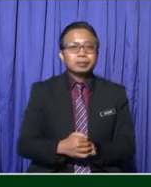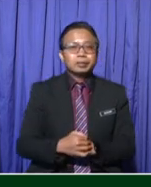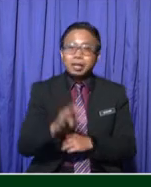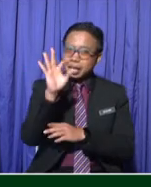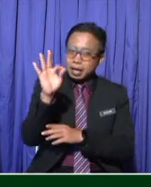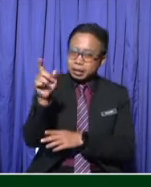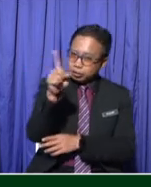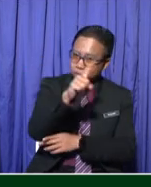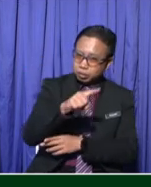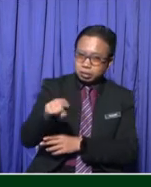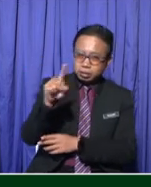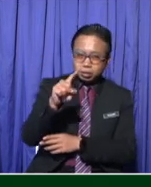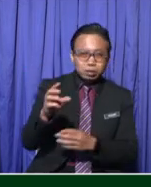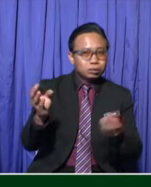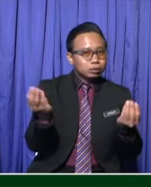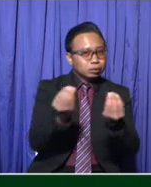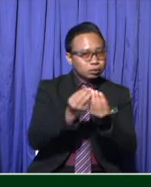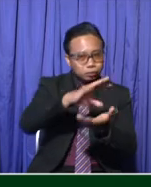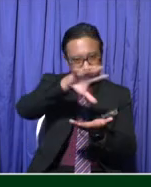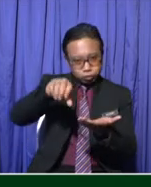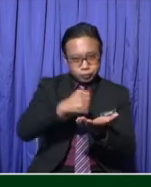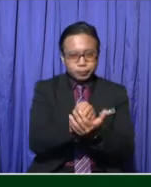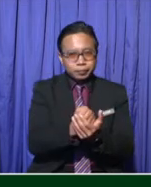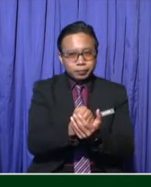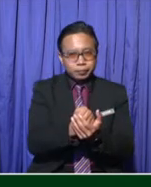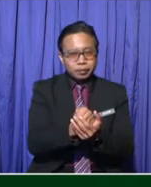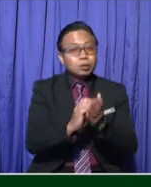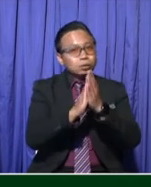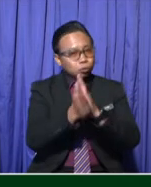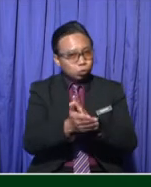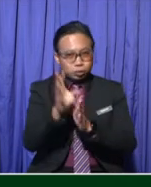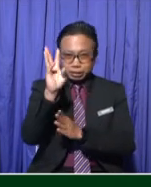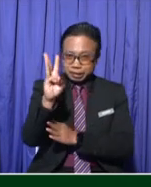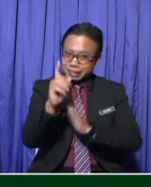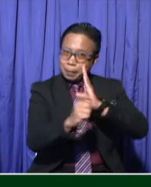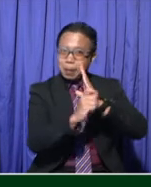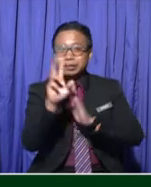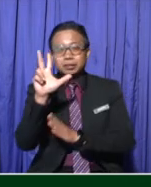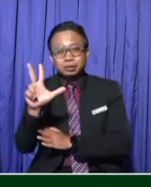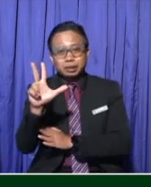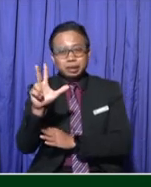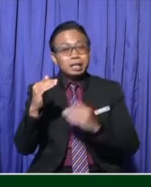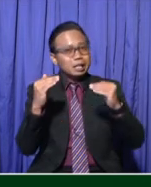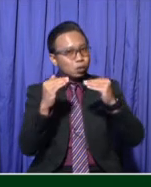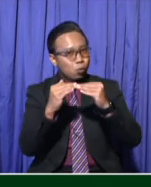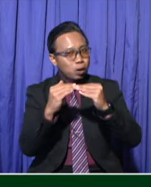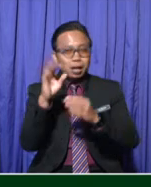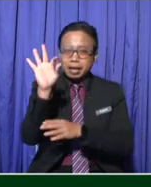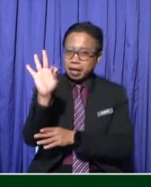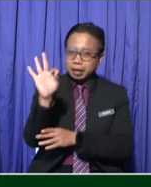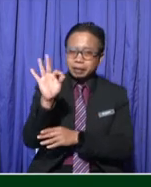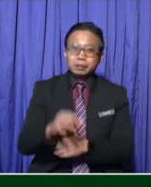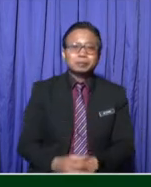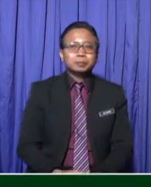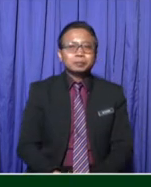9 circles all together. So, 6 plus 3 equals to 9.